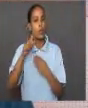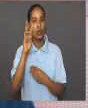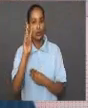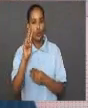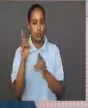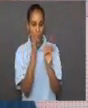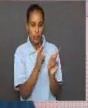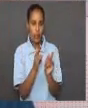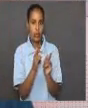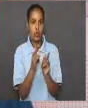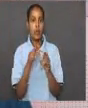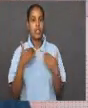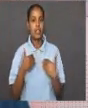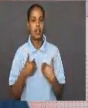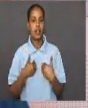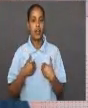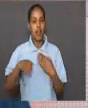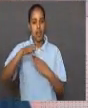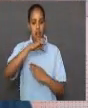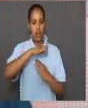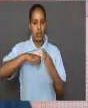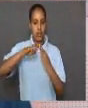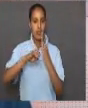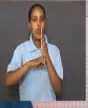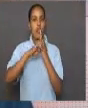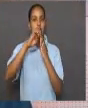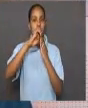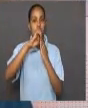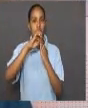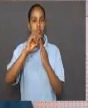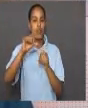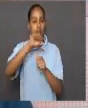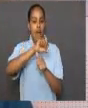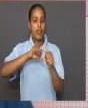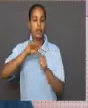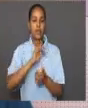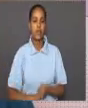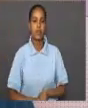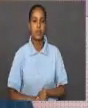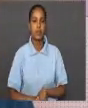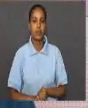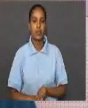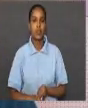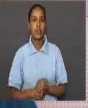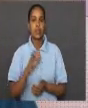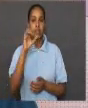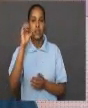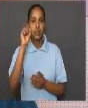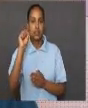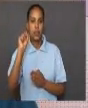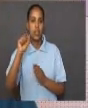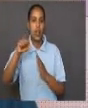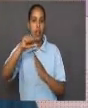two methods of presenting the electronic configuration of atoms: subshell